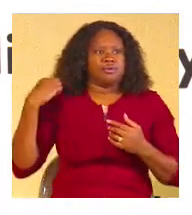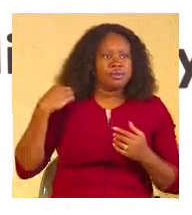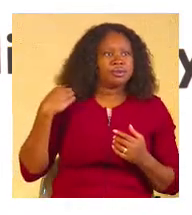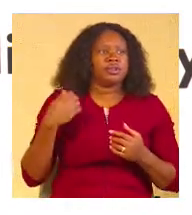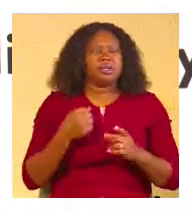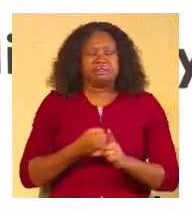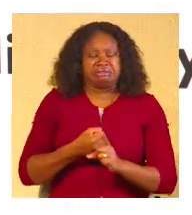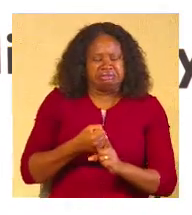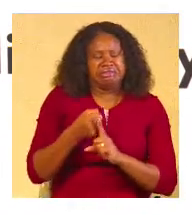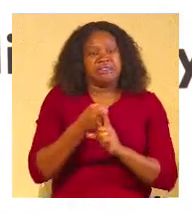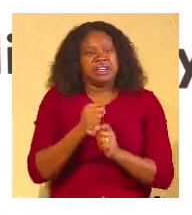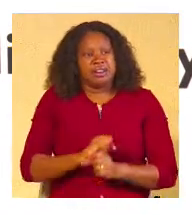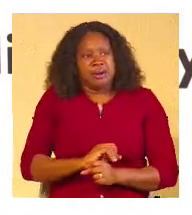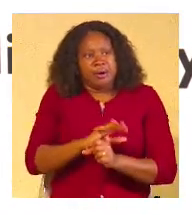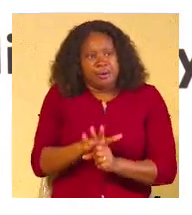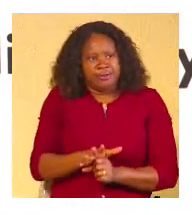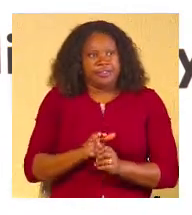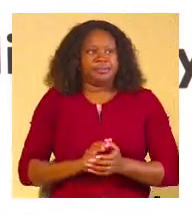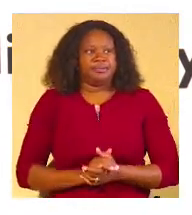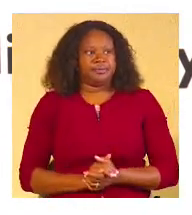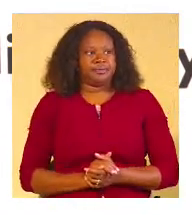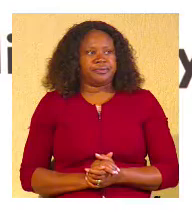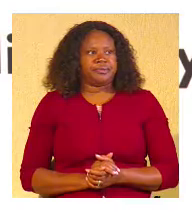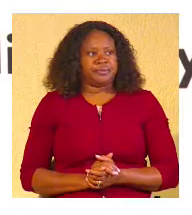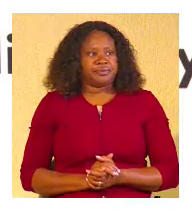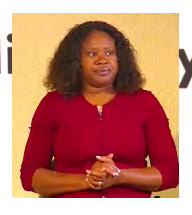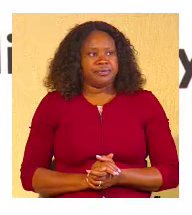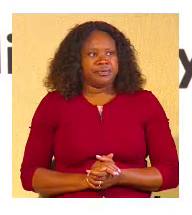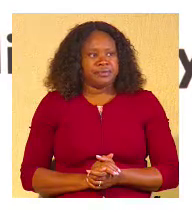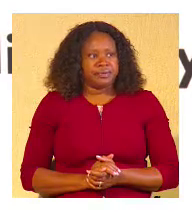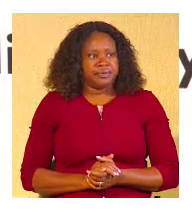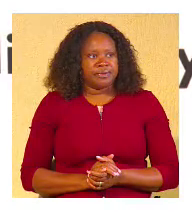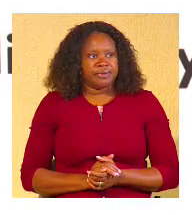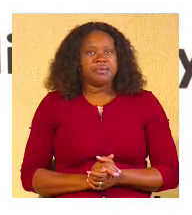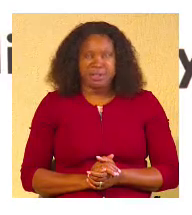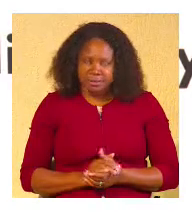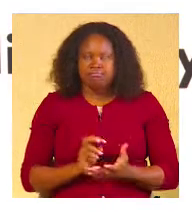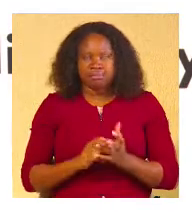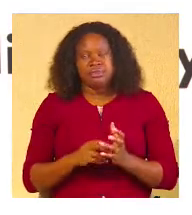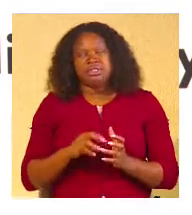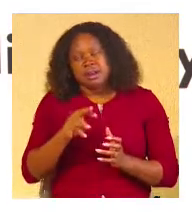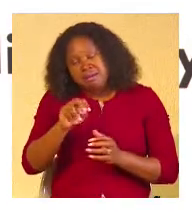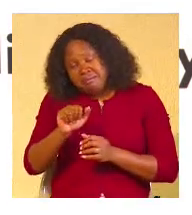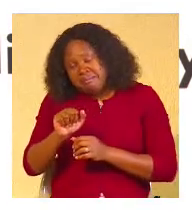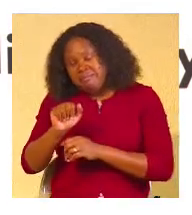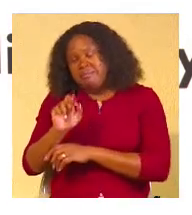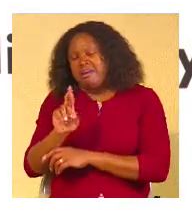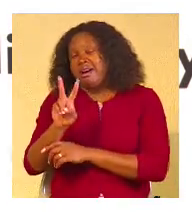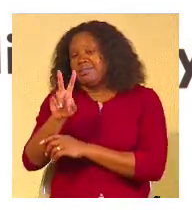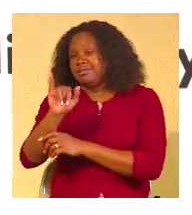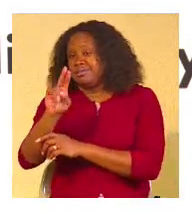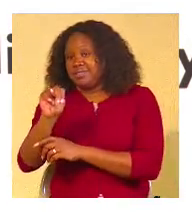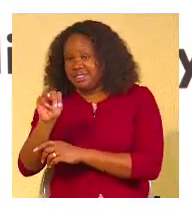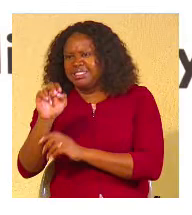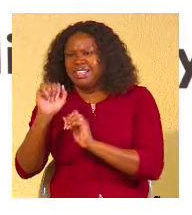really fight the COVID-19 pandemic. So perhaps at this stage, he can then do so. Or alternatively, he can